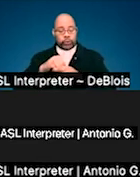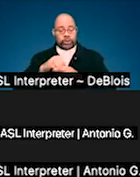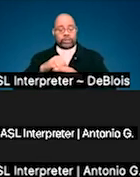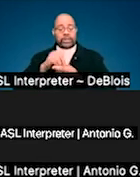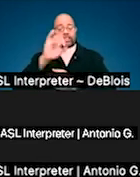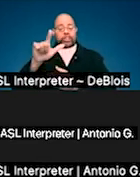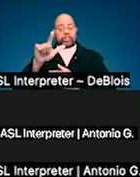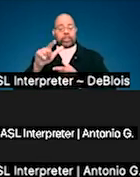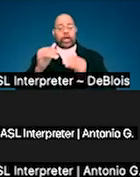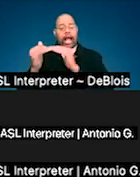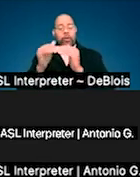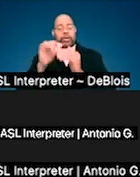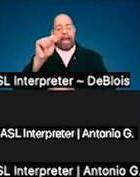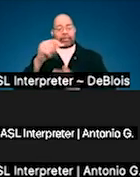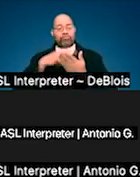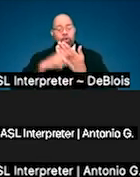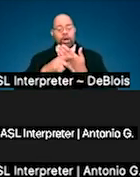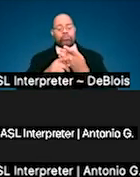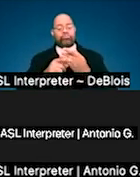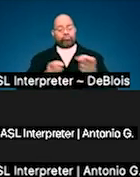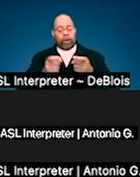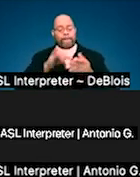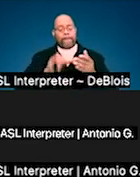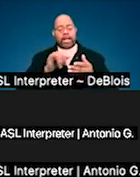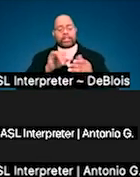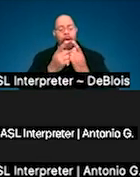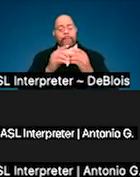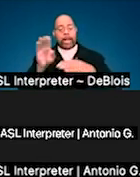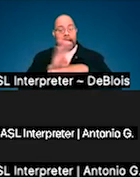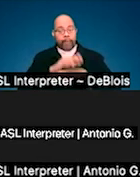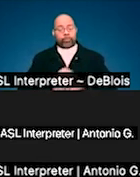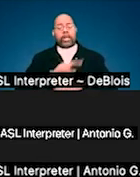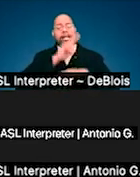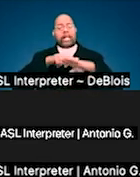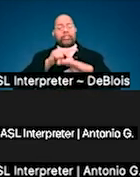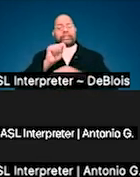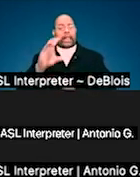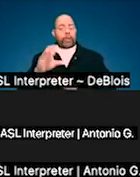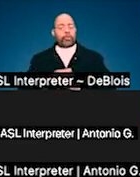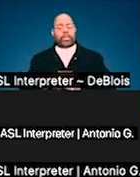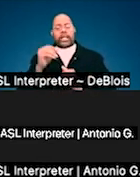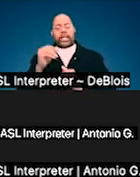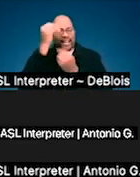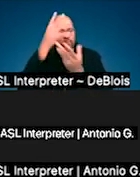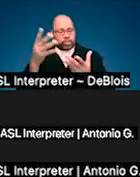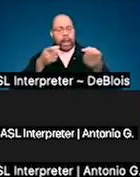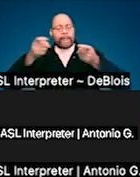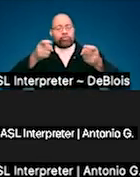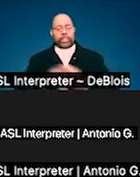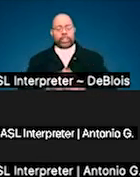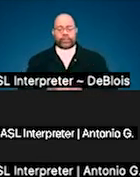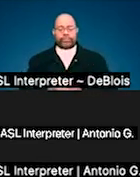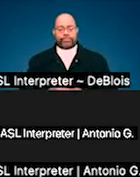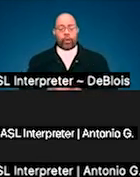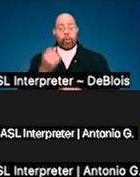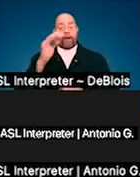which are administered by the Department of Commerce, National Telecommunications and Information Administration. One